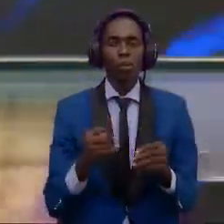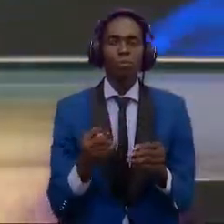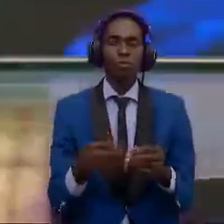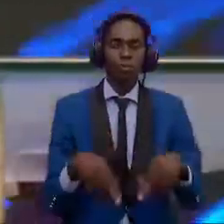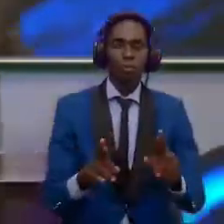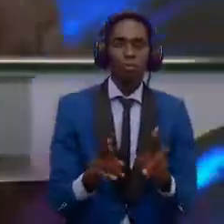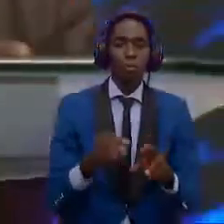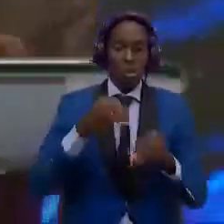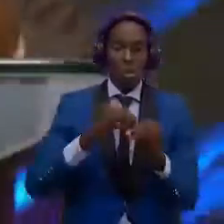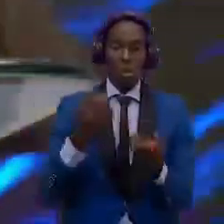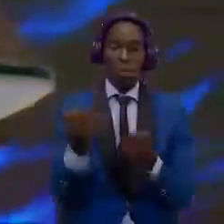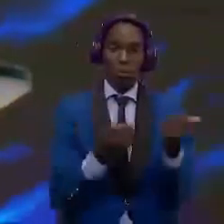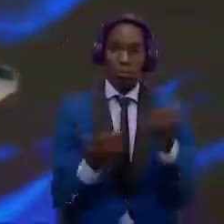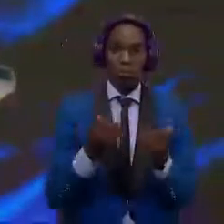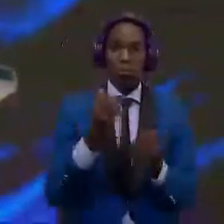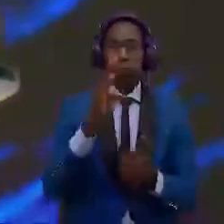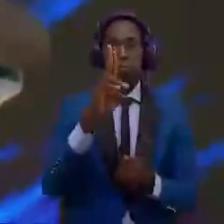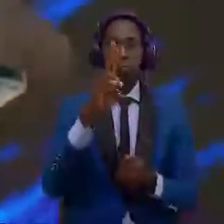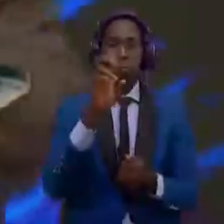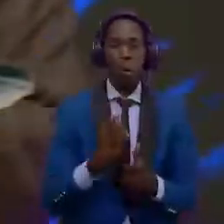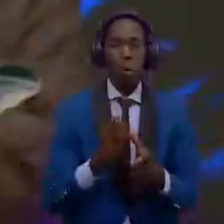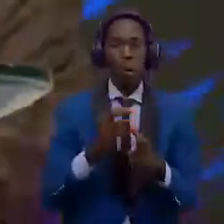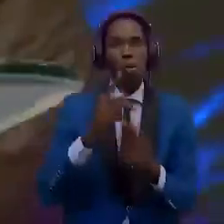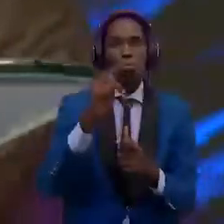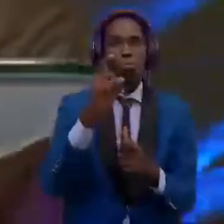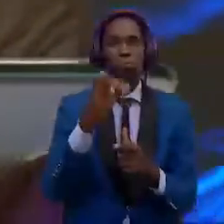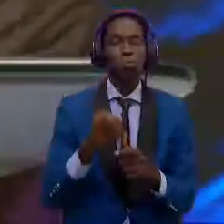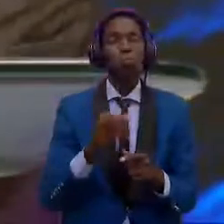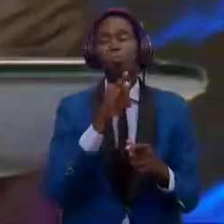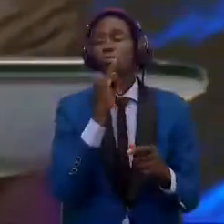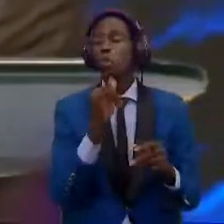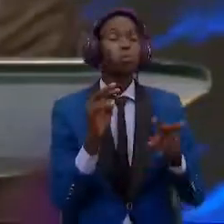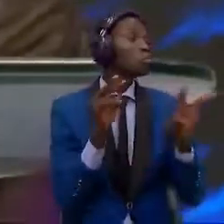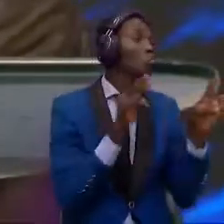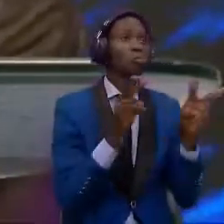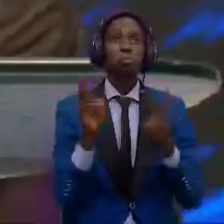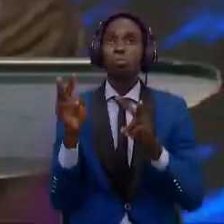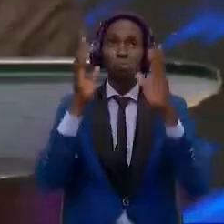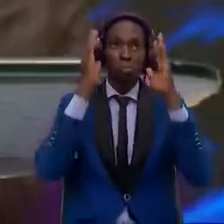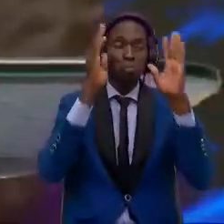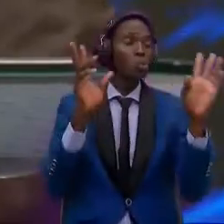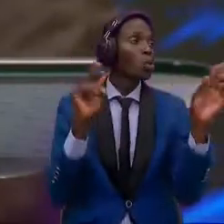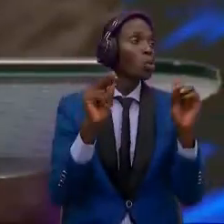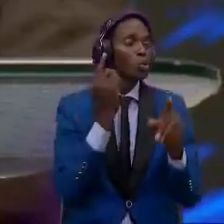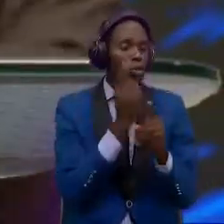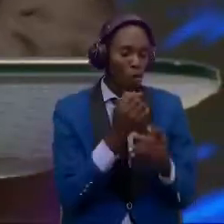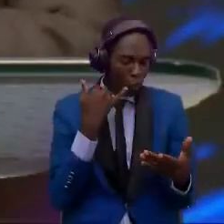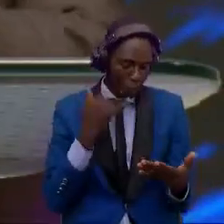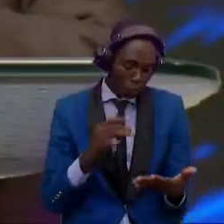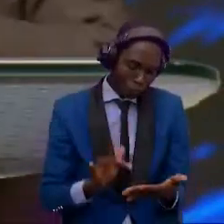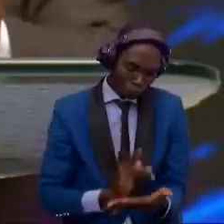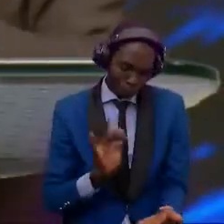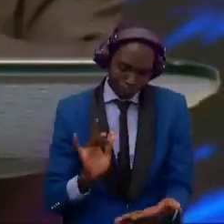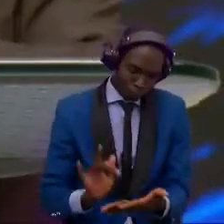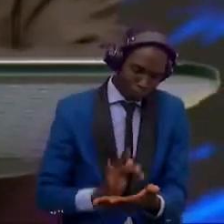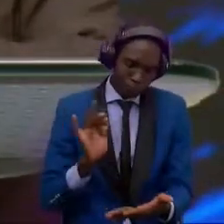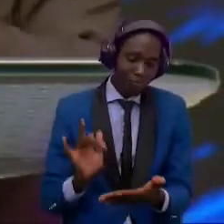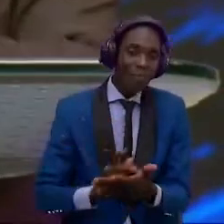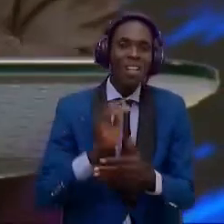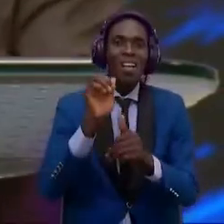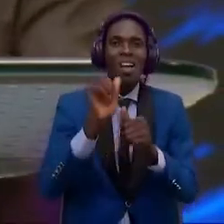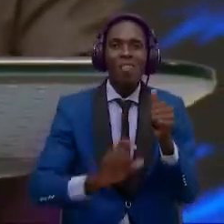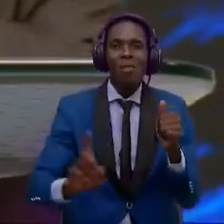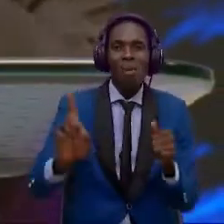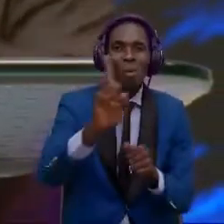in the taxi, they're not even looking at where they're going. They're checking their phone, they're clicking something. Everyone is